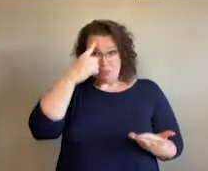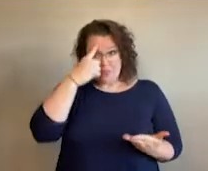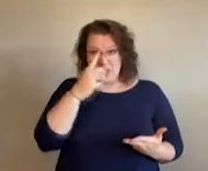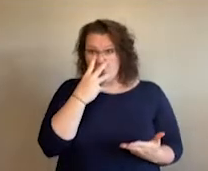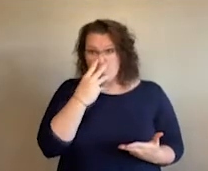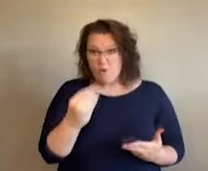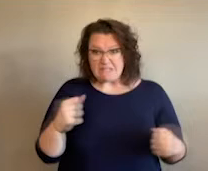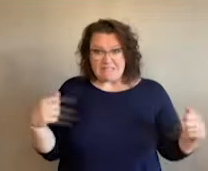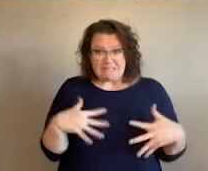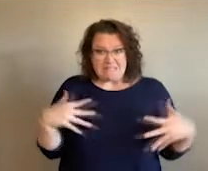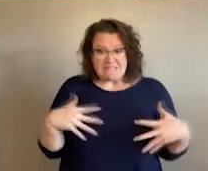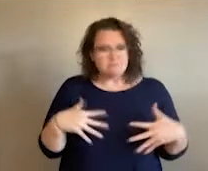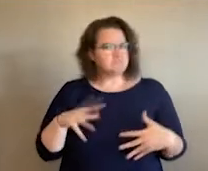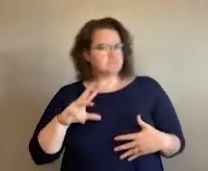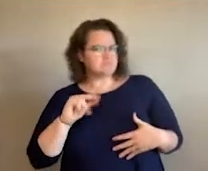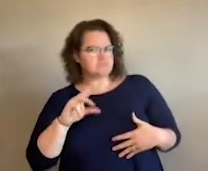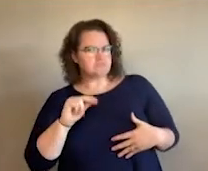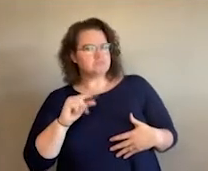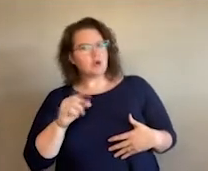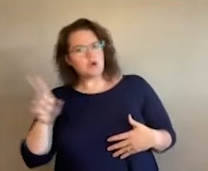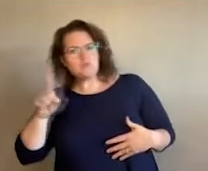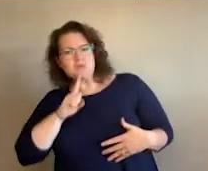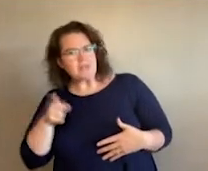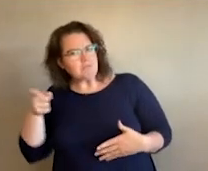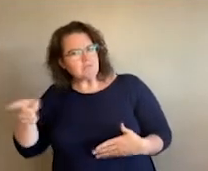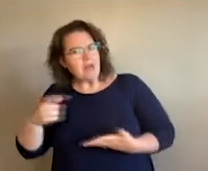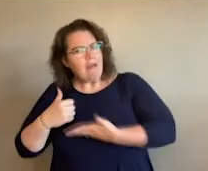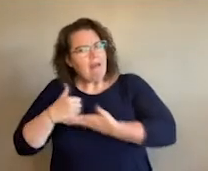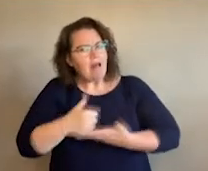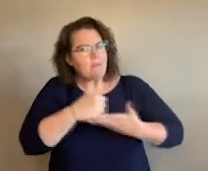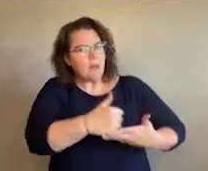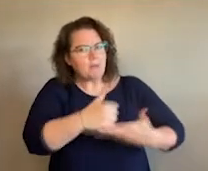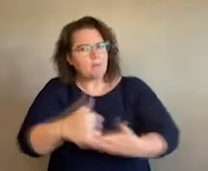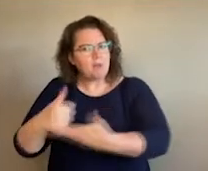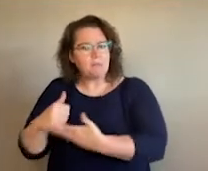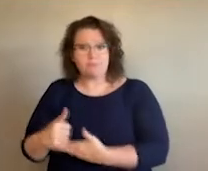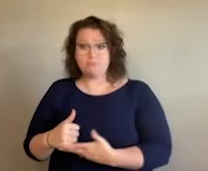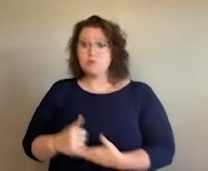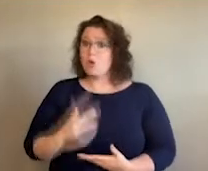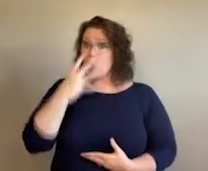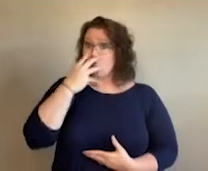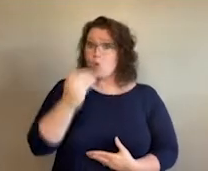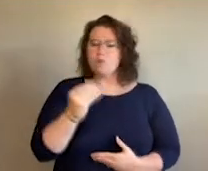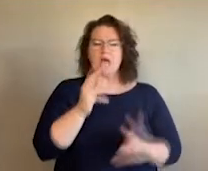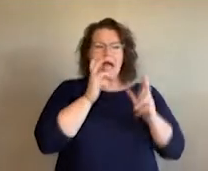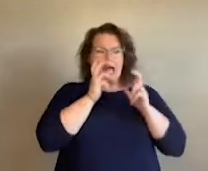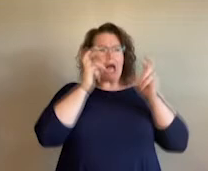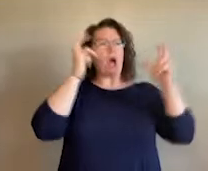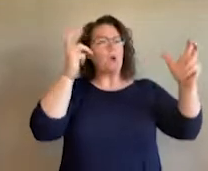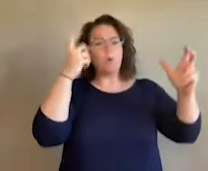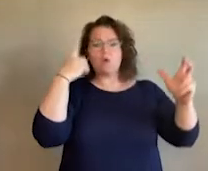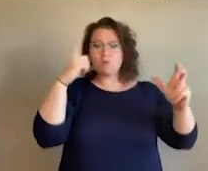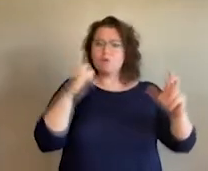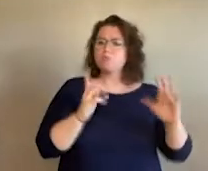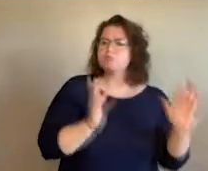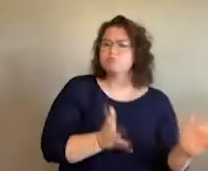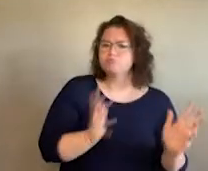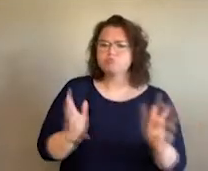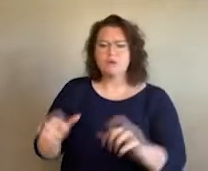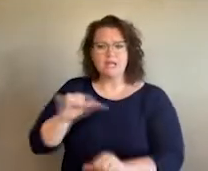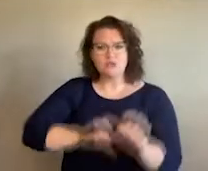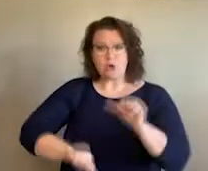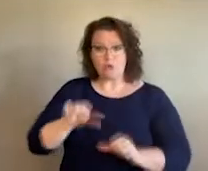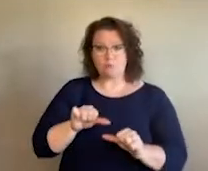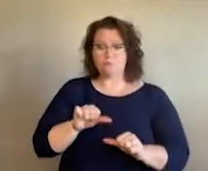scary, but they are actually helpful. Wolves howl to talk to each other. Then the last thing was my closing that